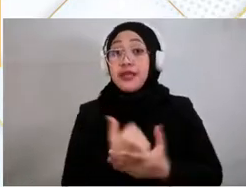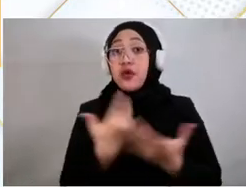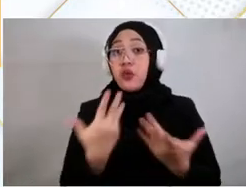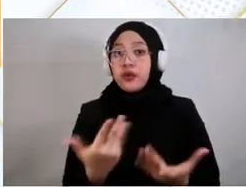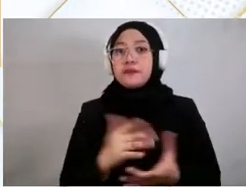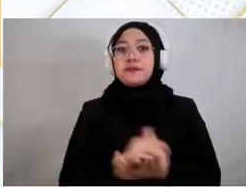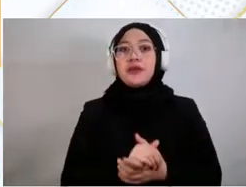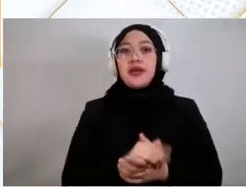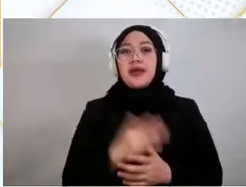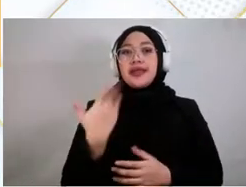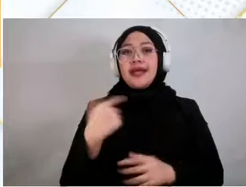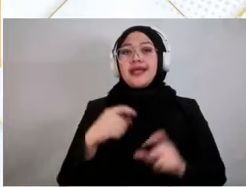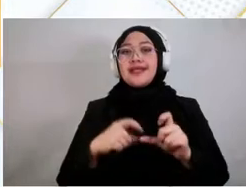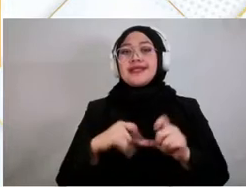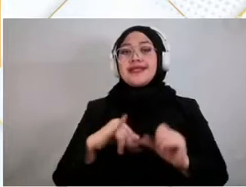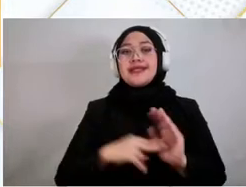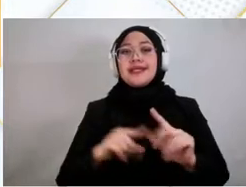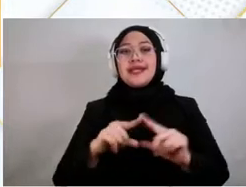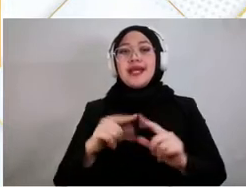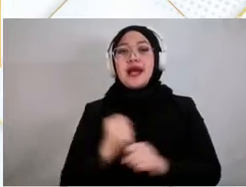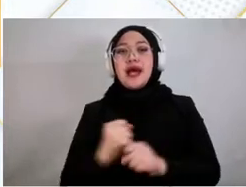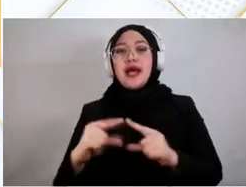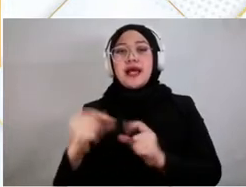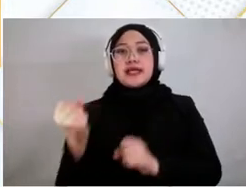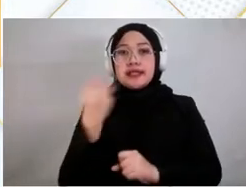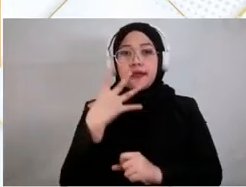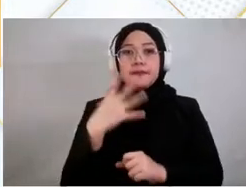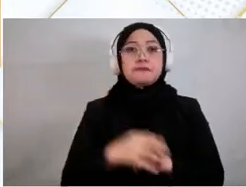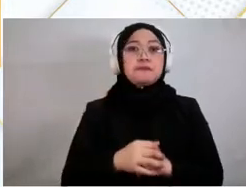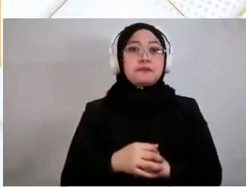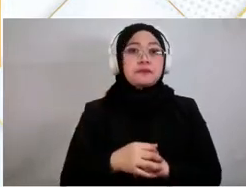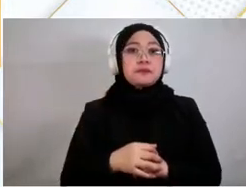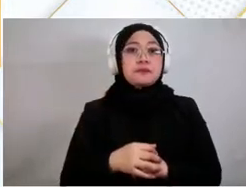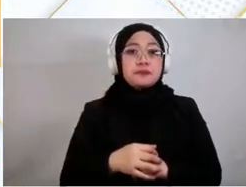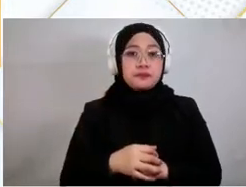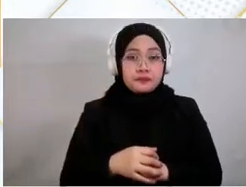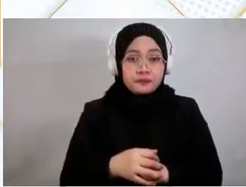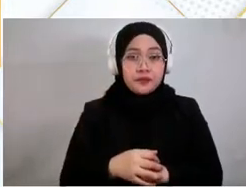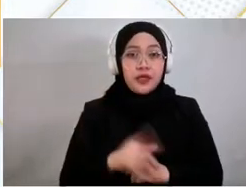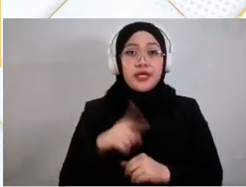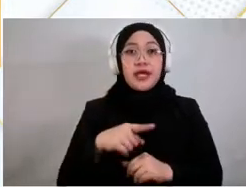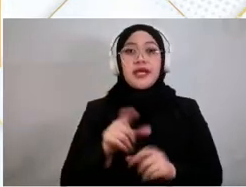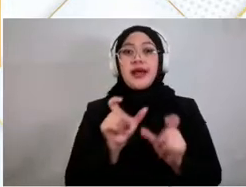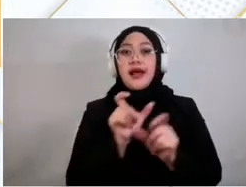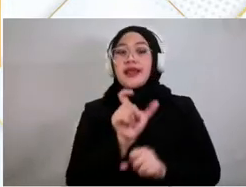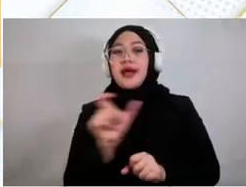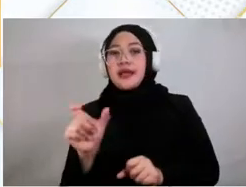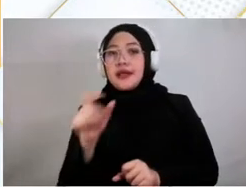Letkol Sinaga has mentioned. She quoted about the statement